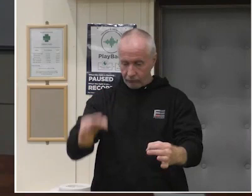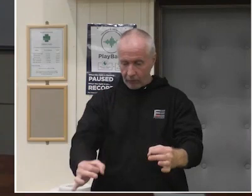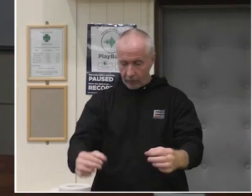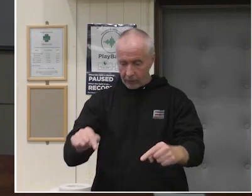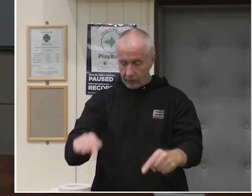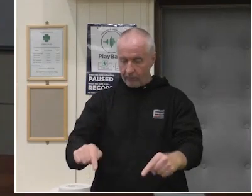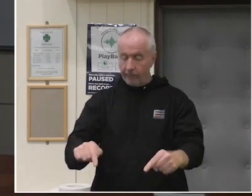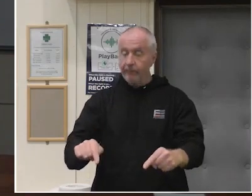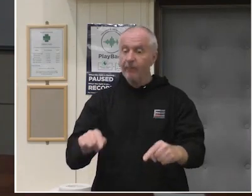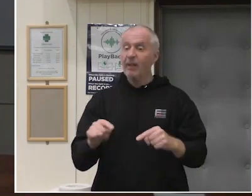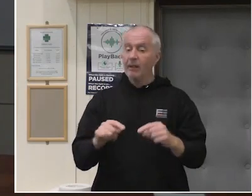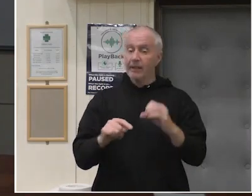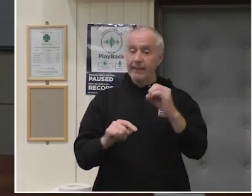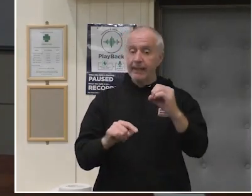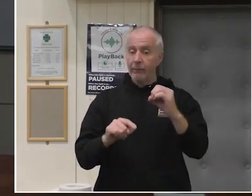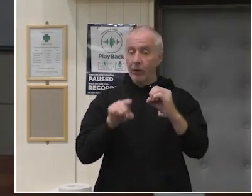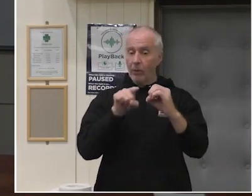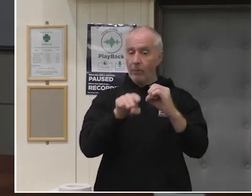means is